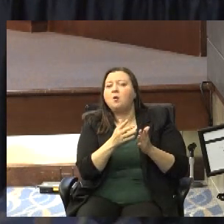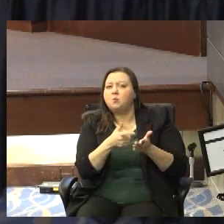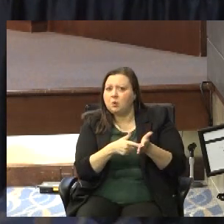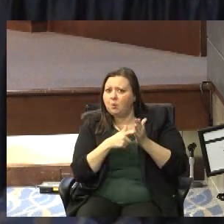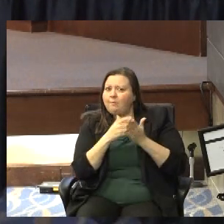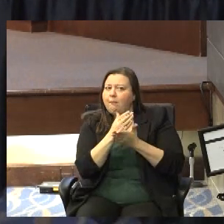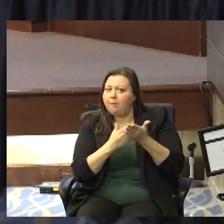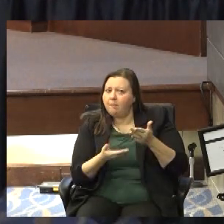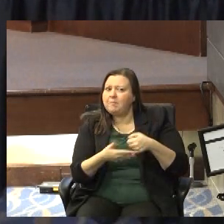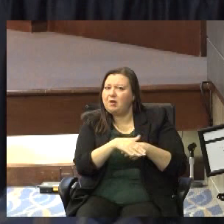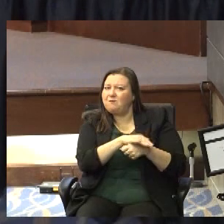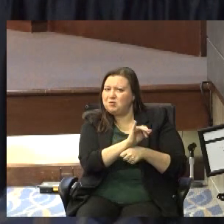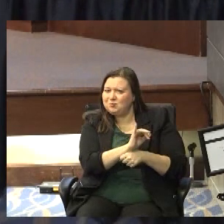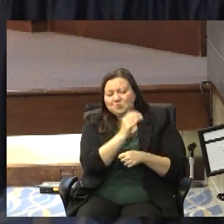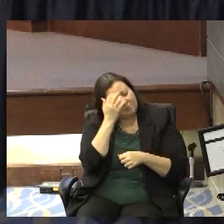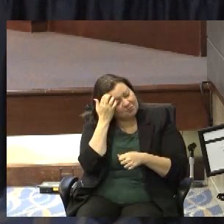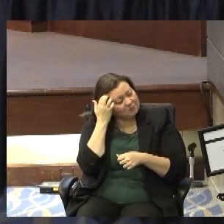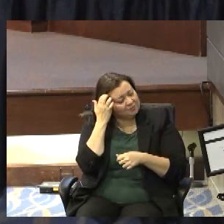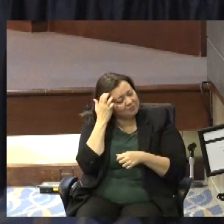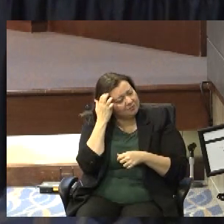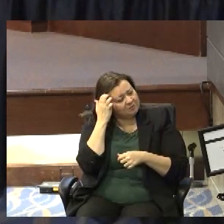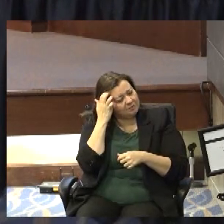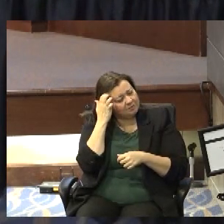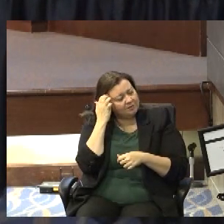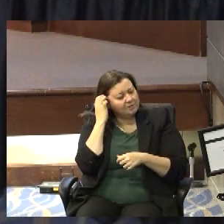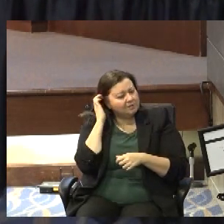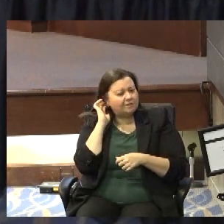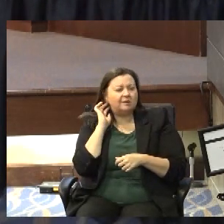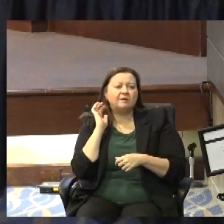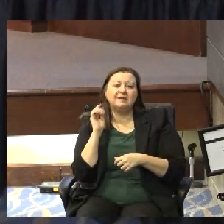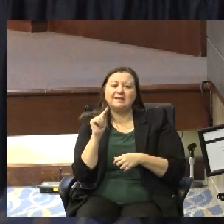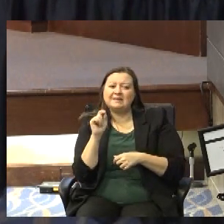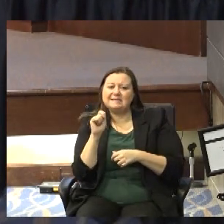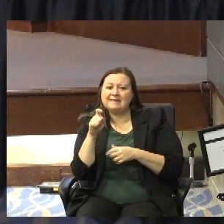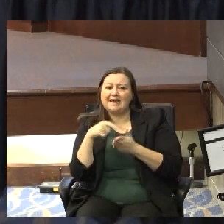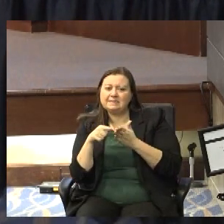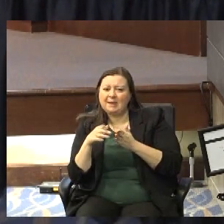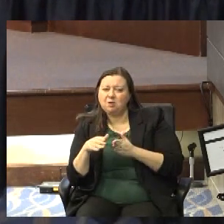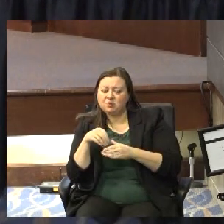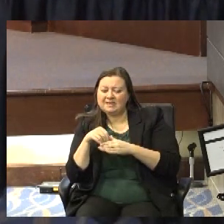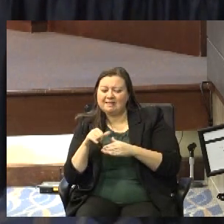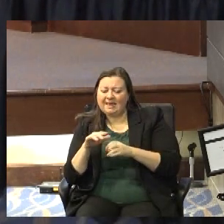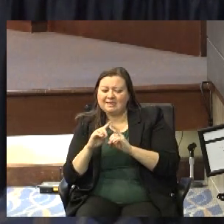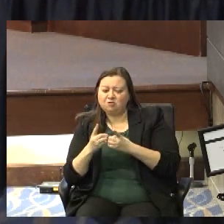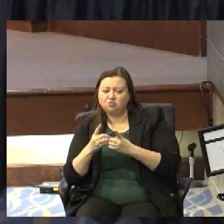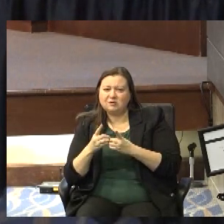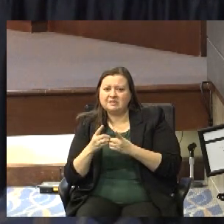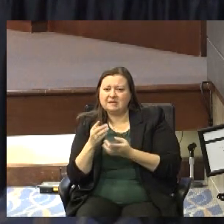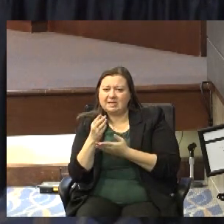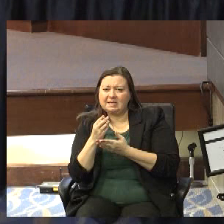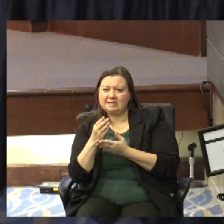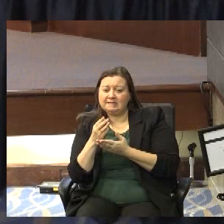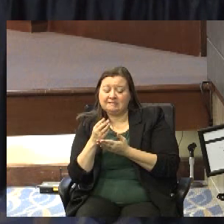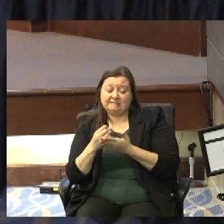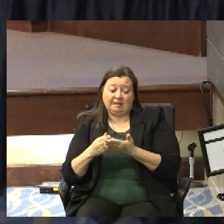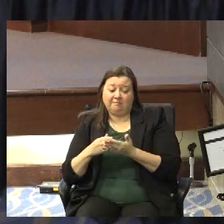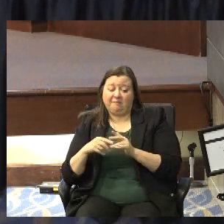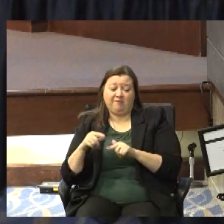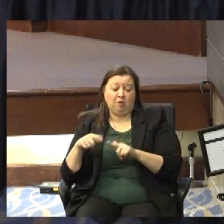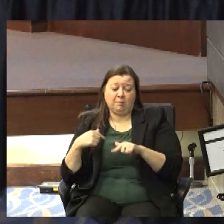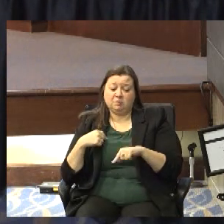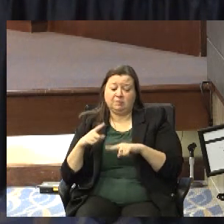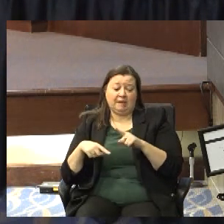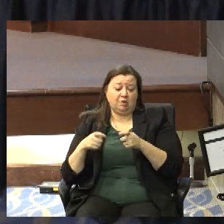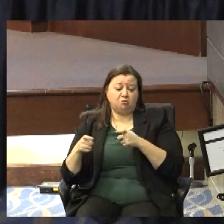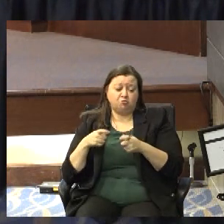because we could have variability in one or two taxpayers in that district that we can't control that result